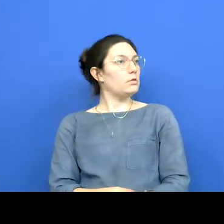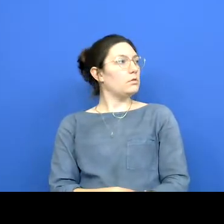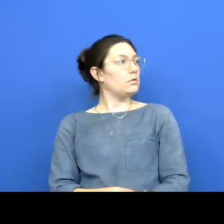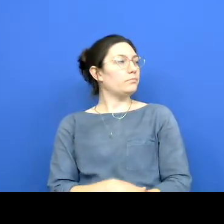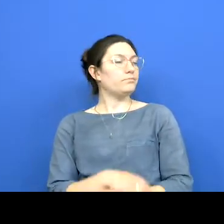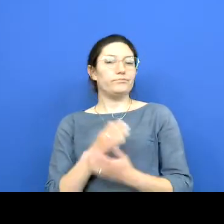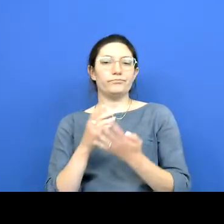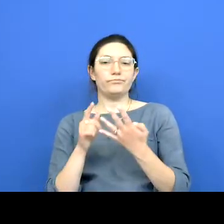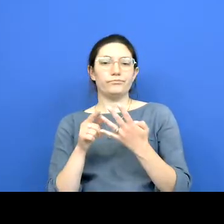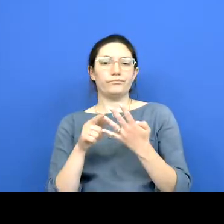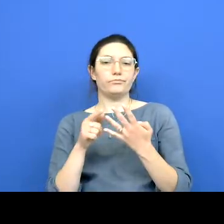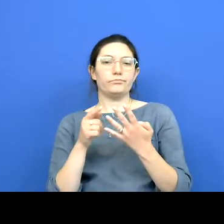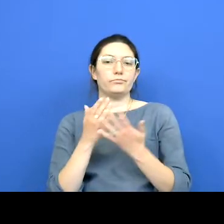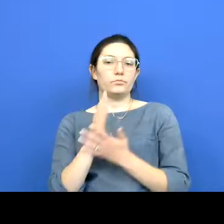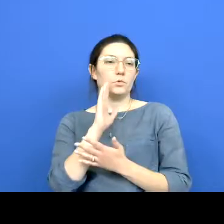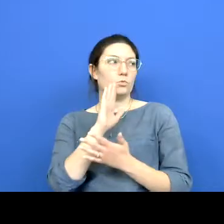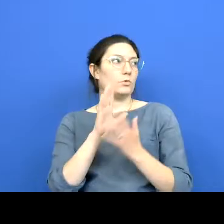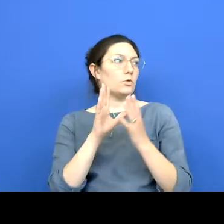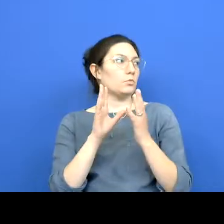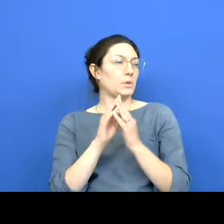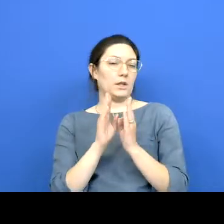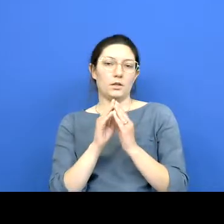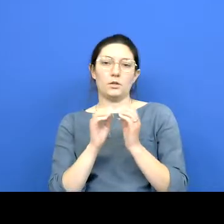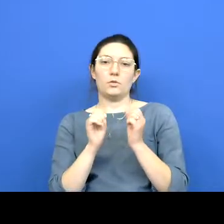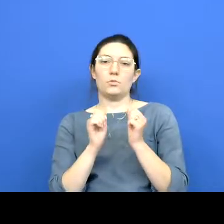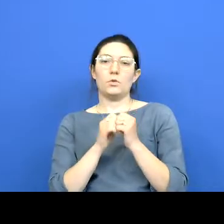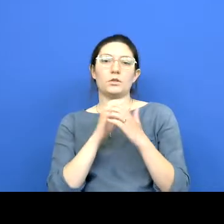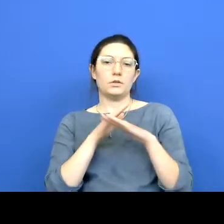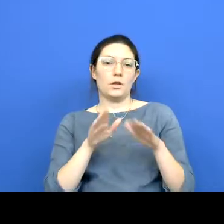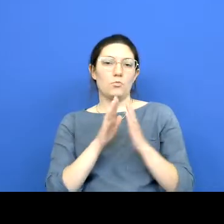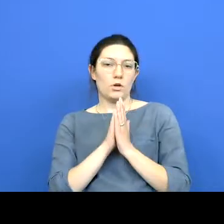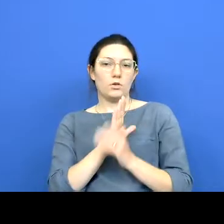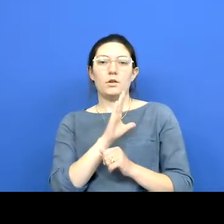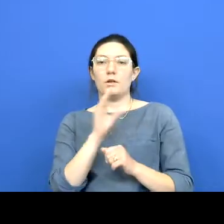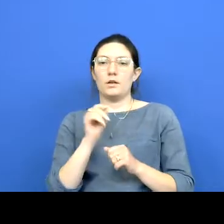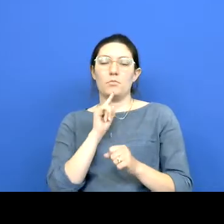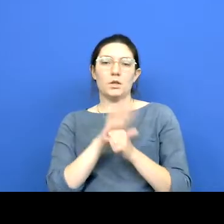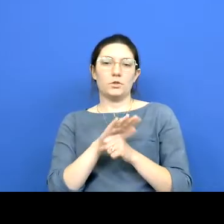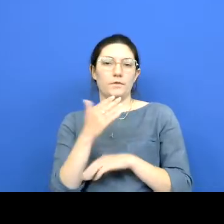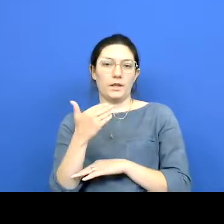All right, we'll begin with a silent prayer followed by the Pledge of Allegiance to the flag.